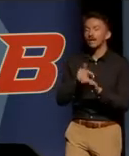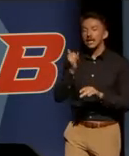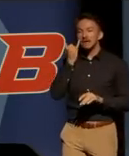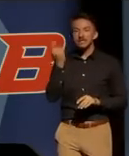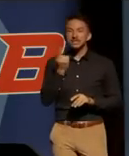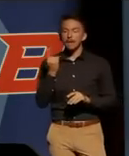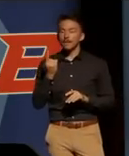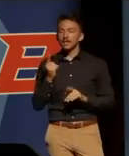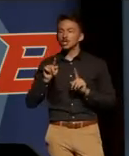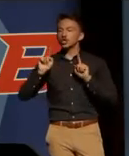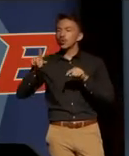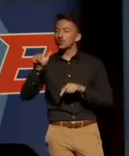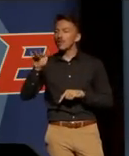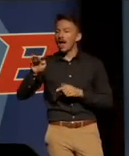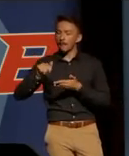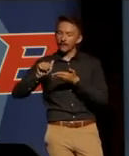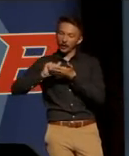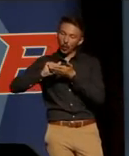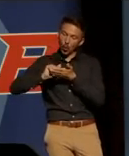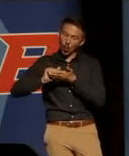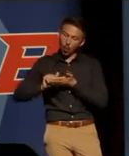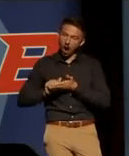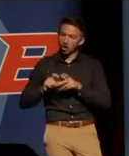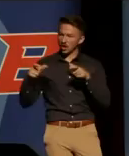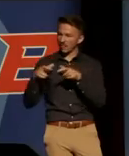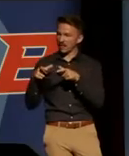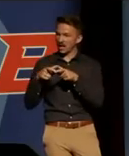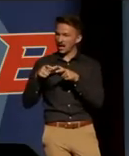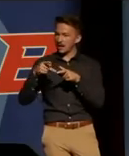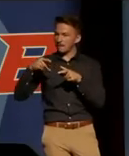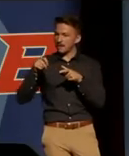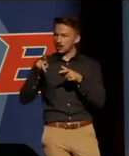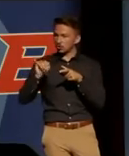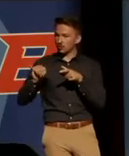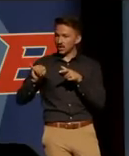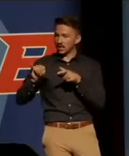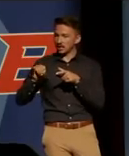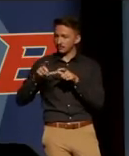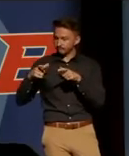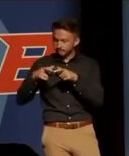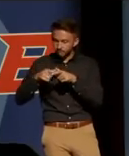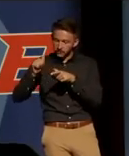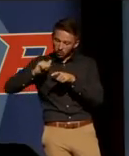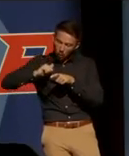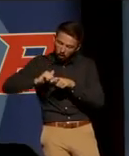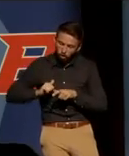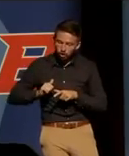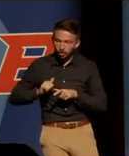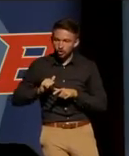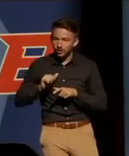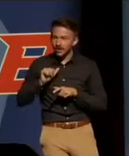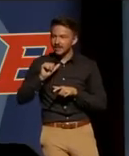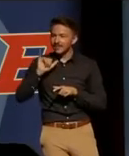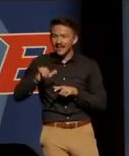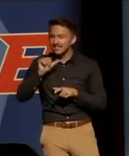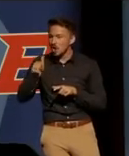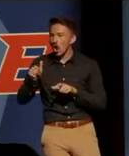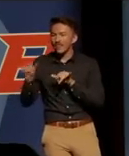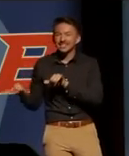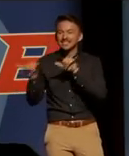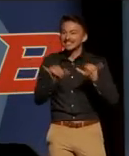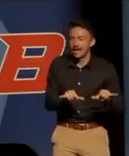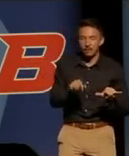petri dish in the lab, they're not getting the same experience as someone who's actually a part of conducting the